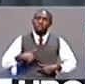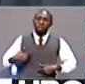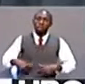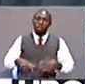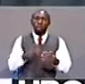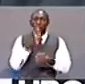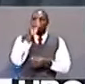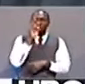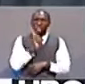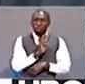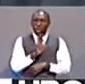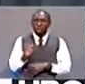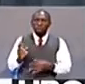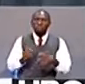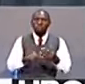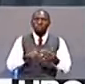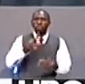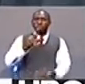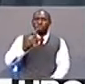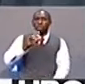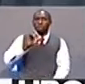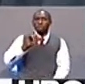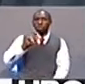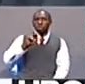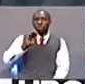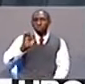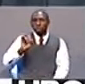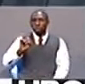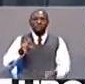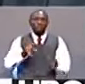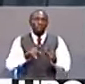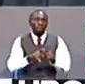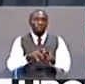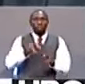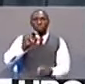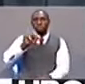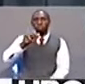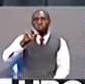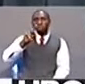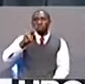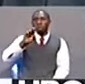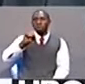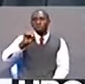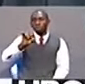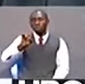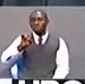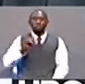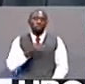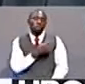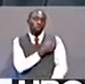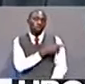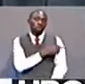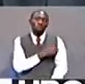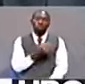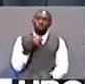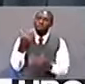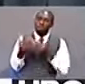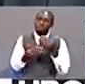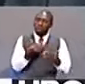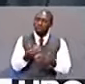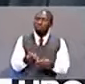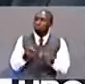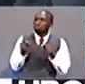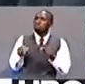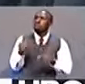Rubaga, Kisubi, and Nkozi Hospital. We really thank him for this contribution in the health sector.